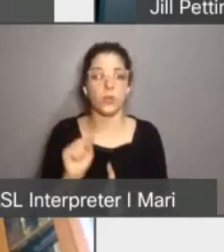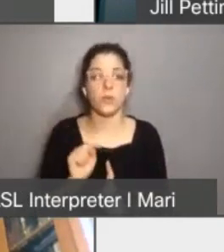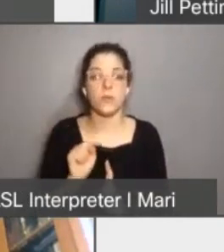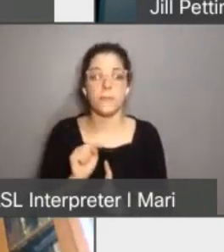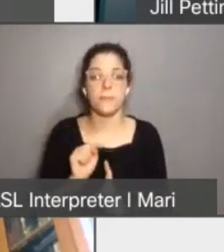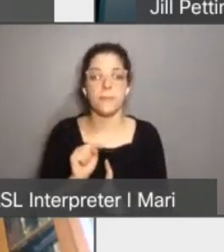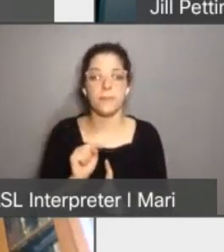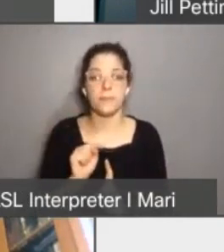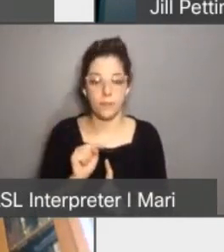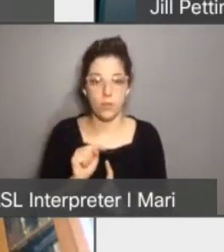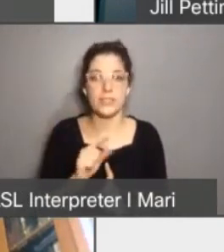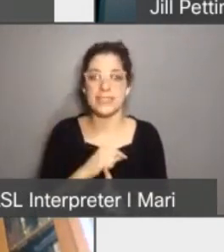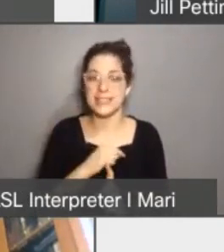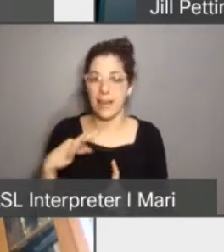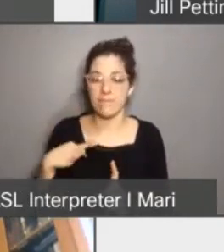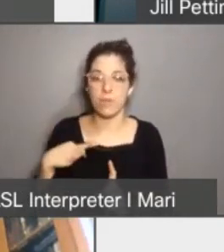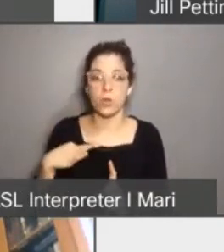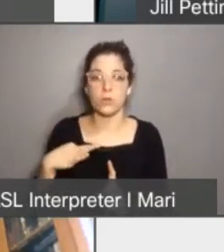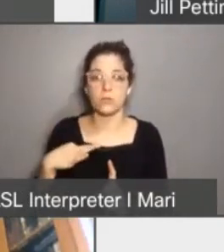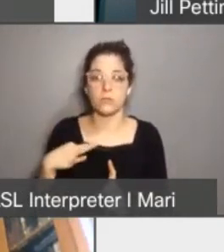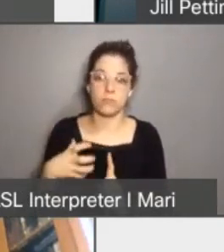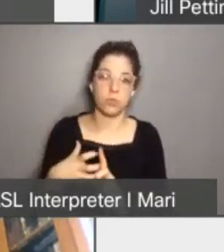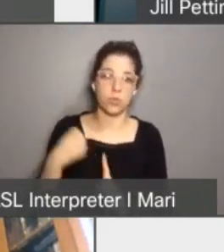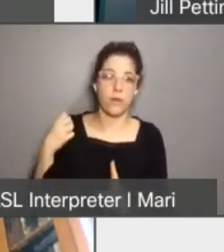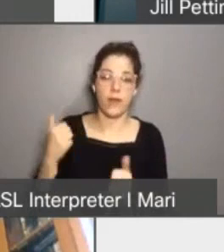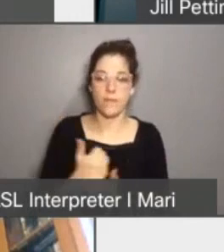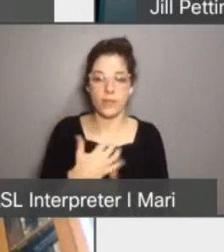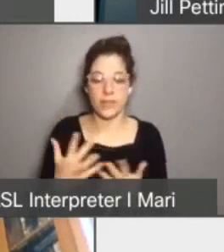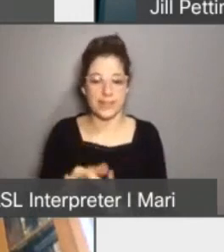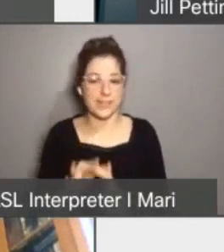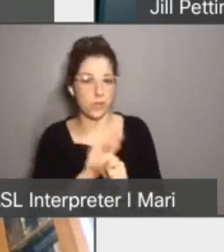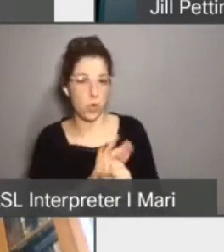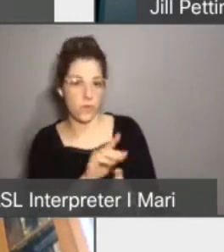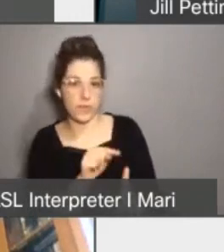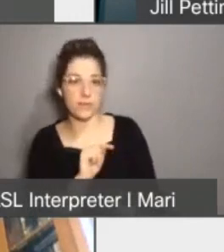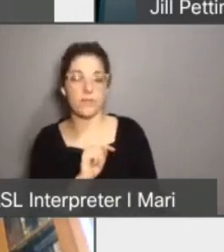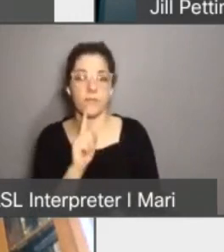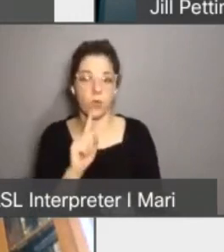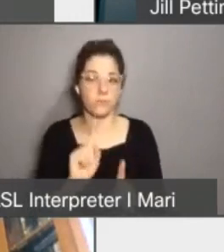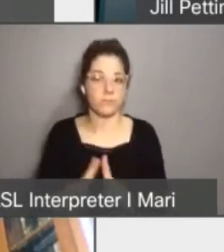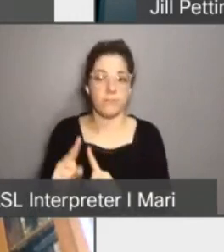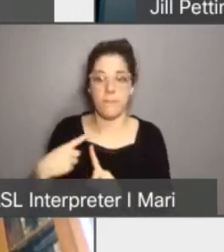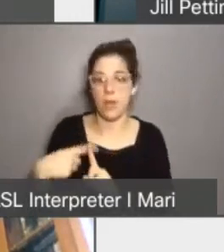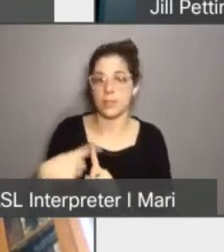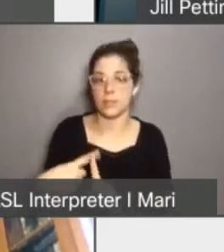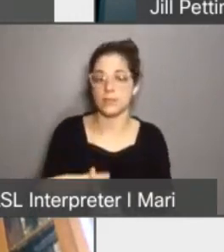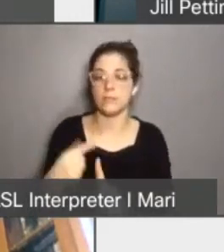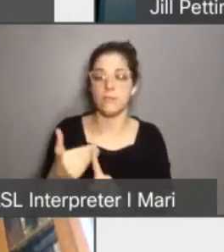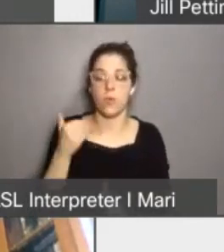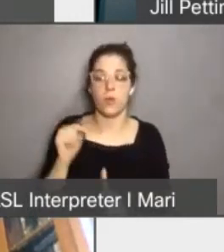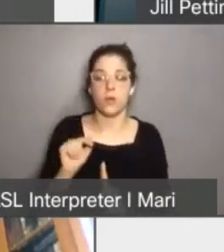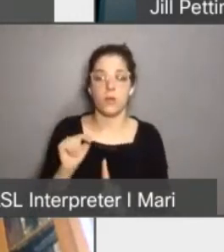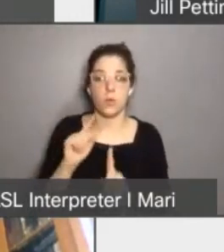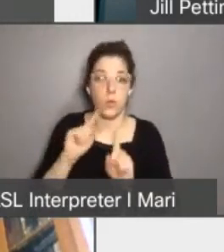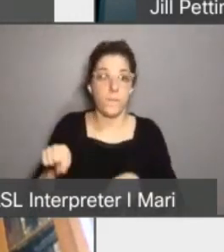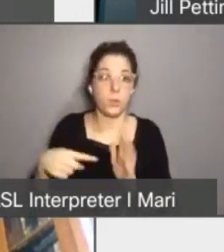there was staff were pretty much pulled off of everything except for COVID for a number of months prior to the report